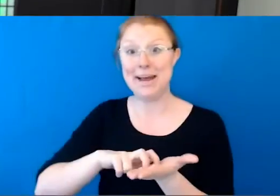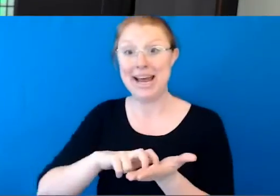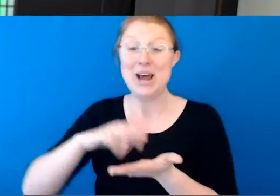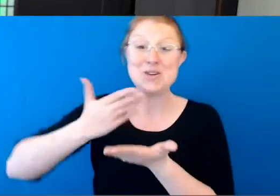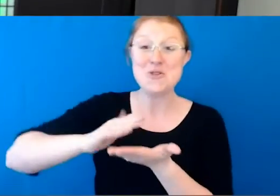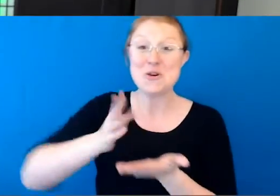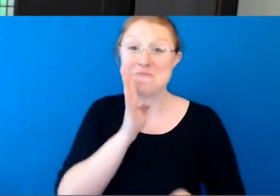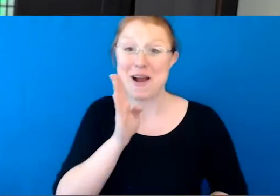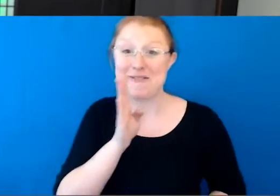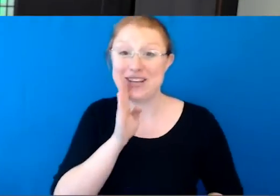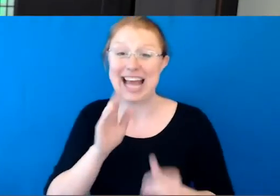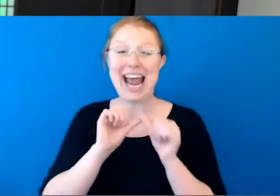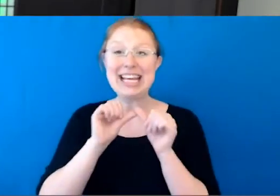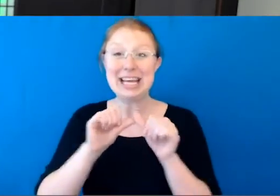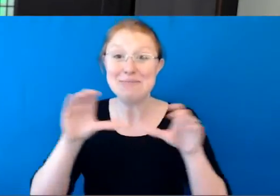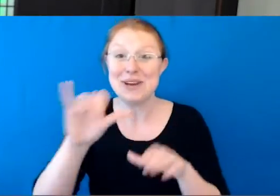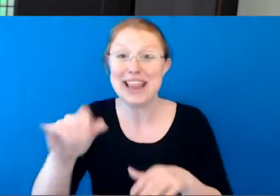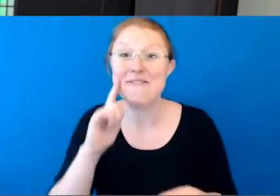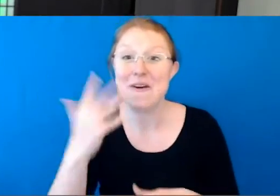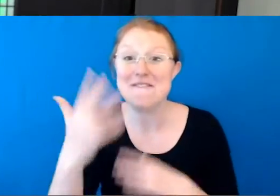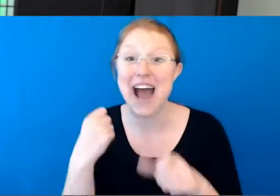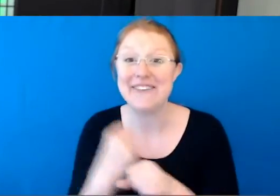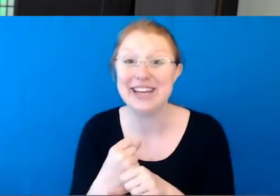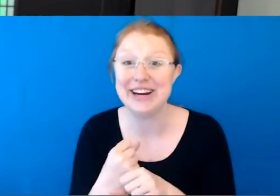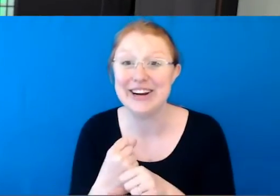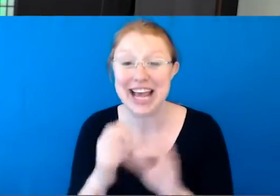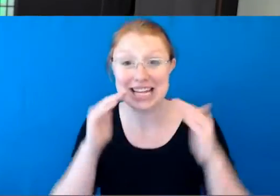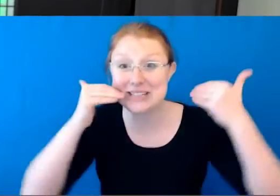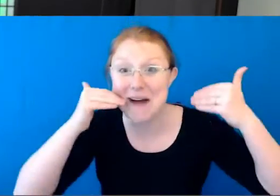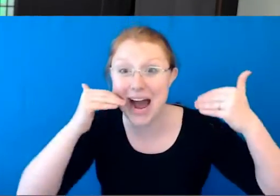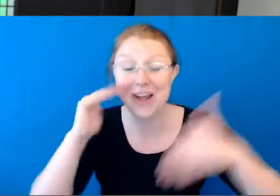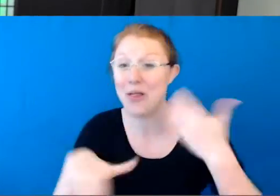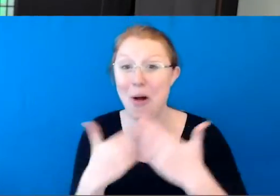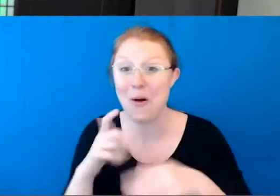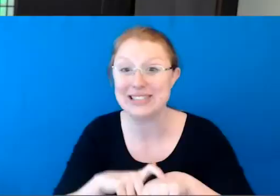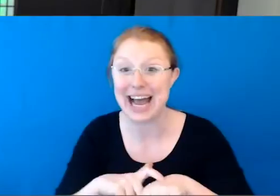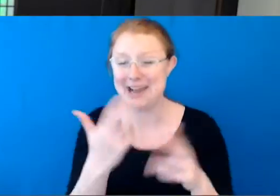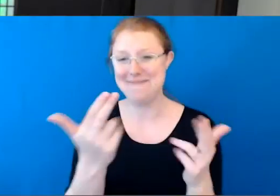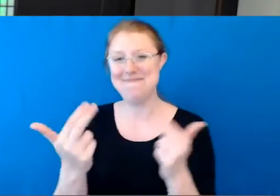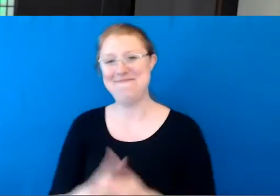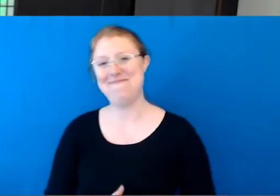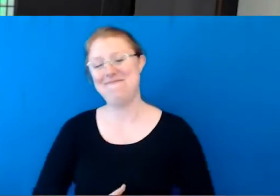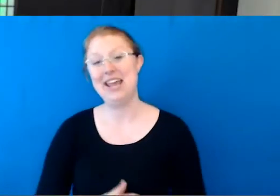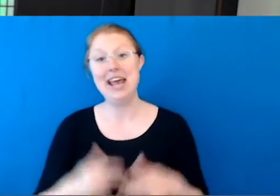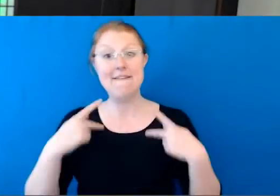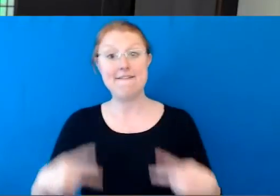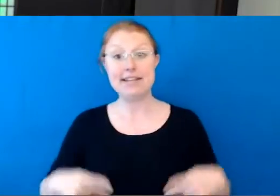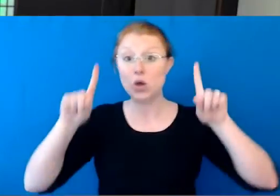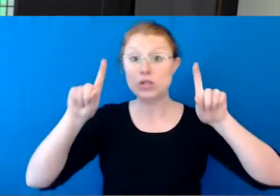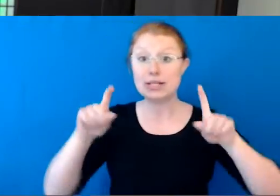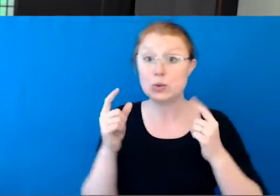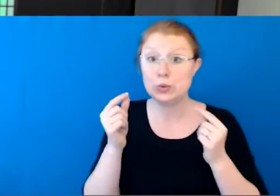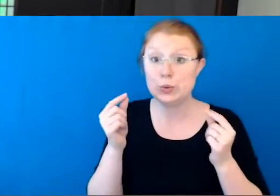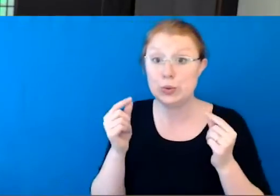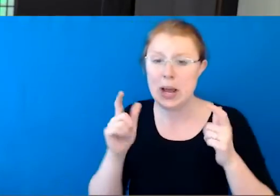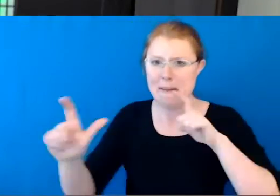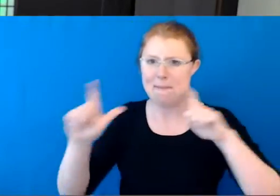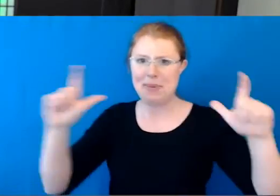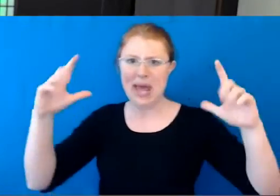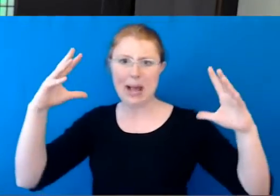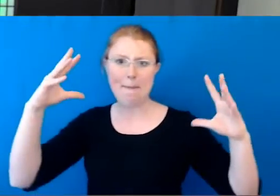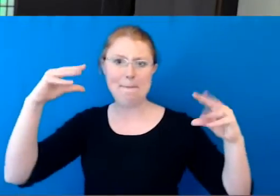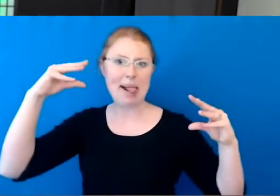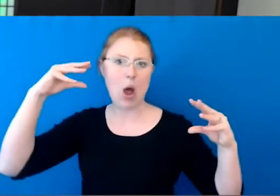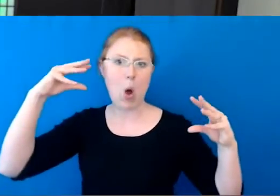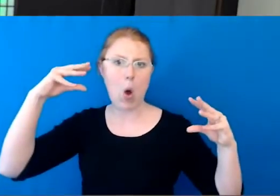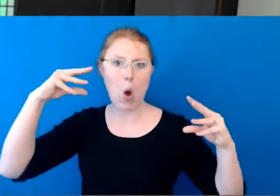for 5 years. And look cheerful while you do it. Here's the physical test. Obtain a large beanbag chair